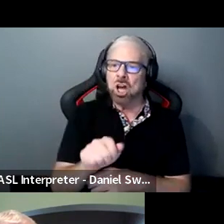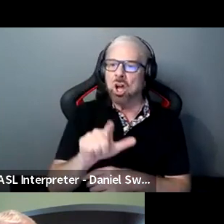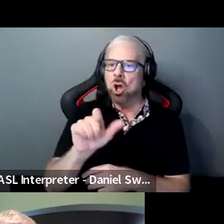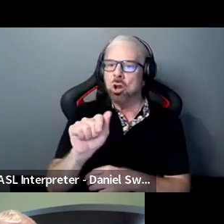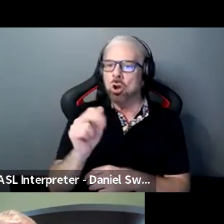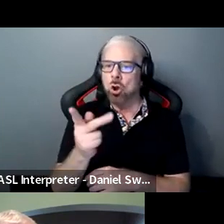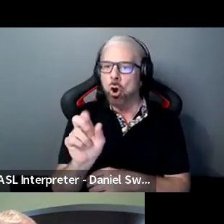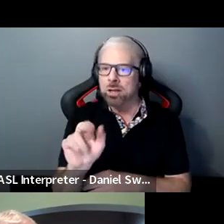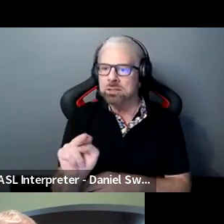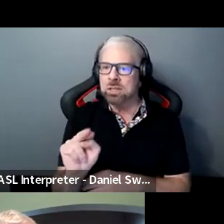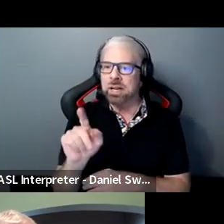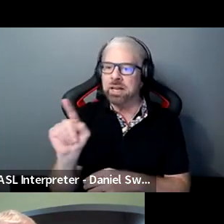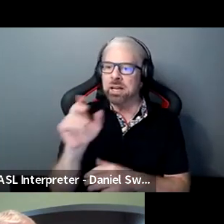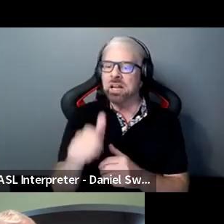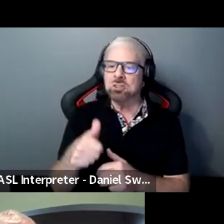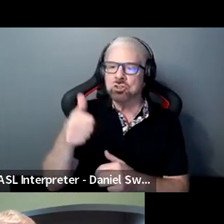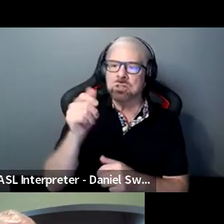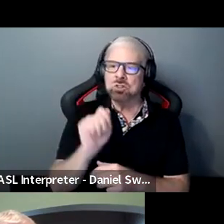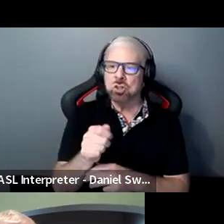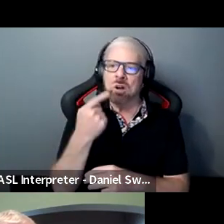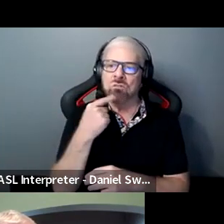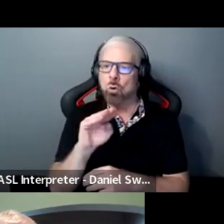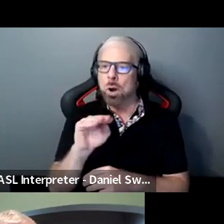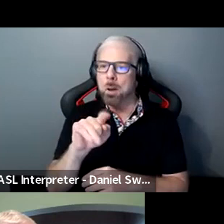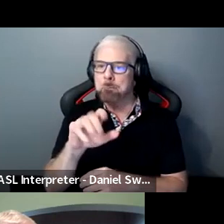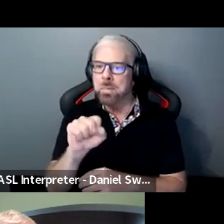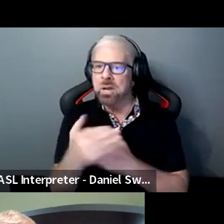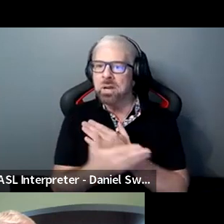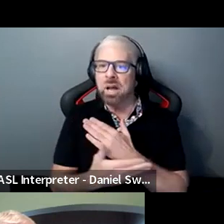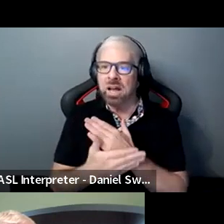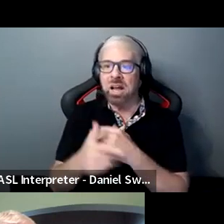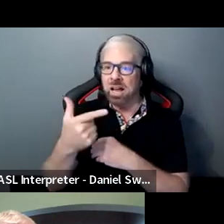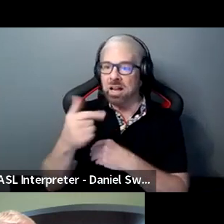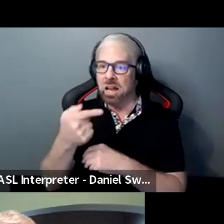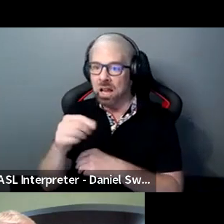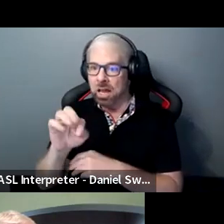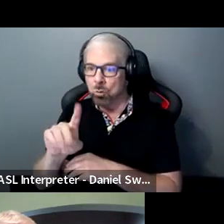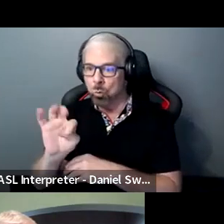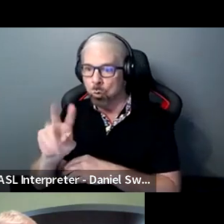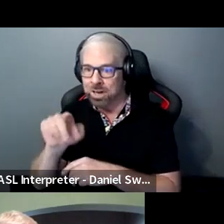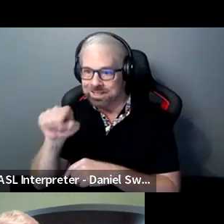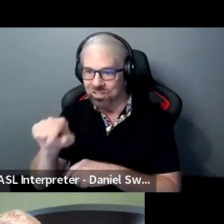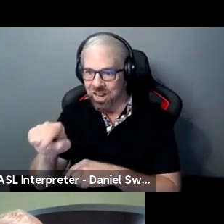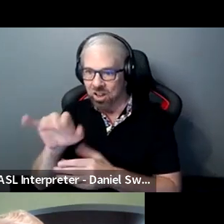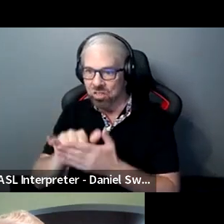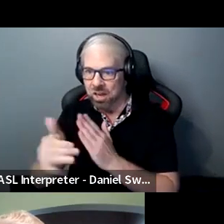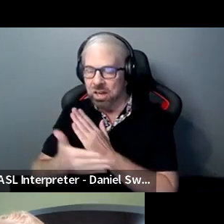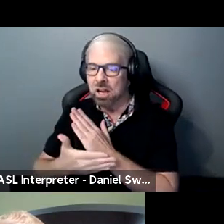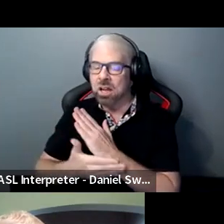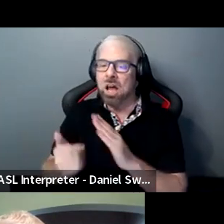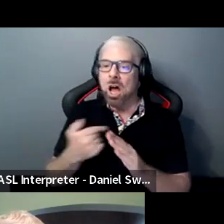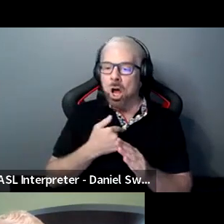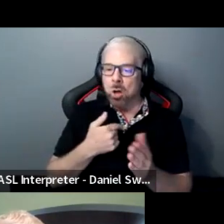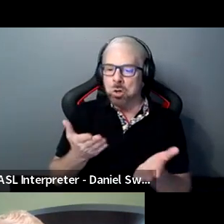chief judge for Mills County, where Glenwood is located. Mm-hmm. And I've been serving